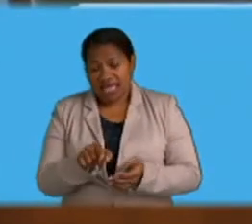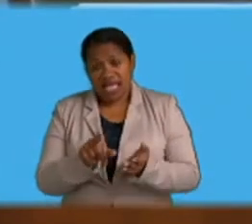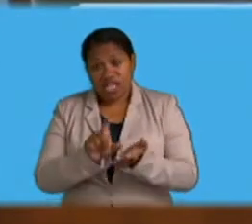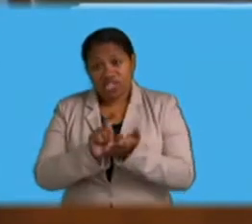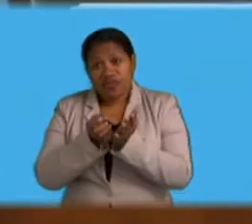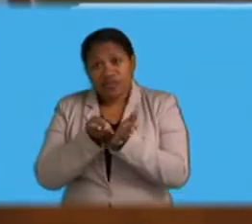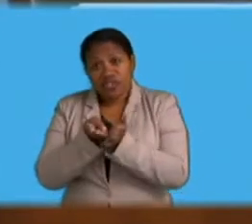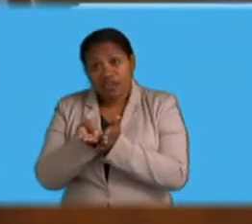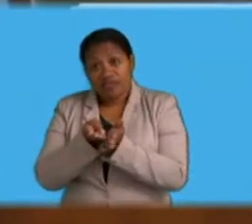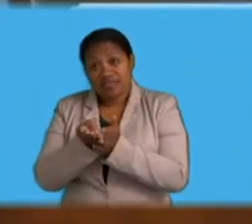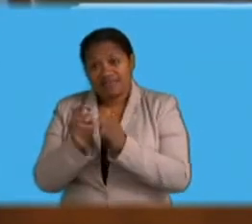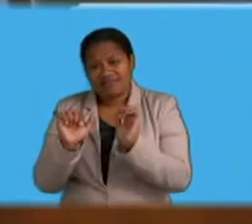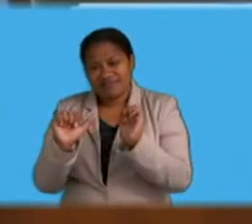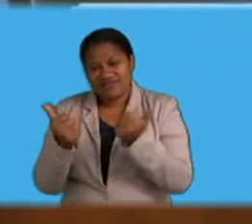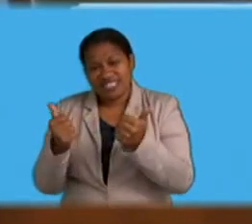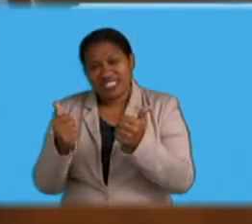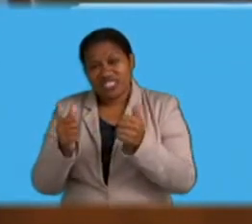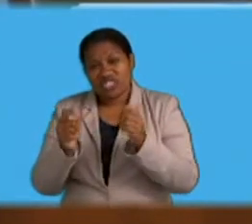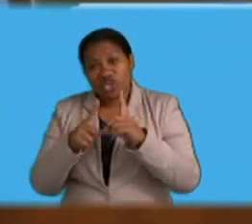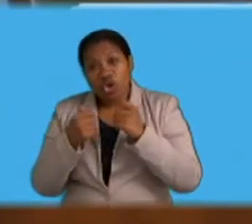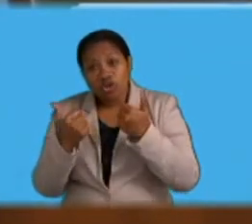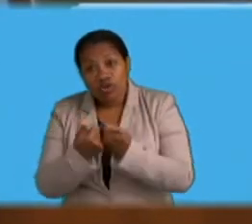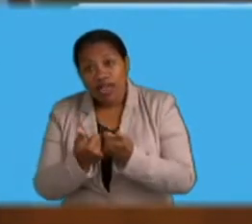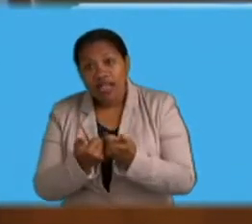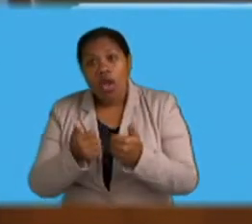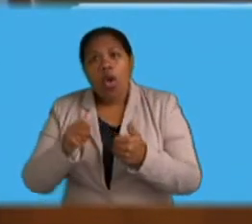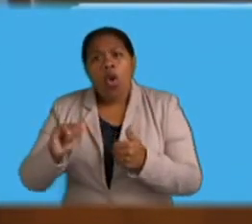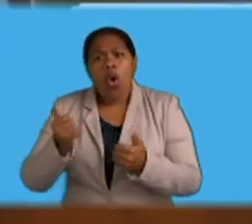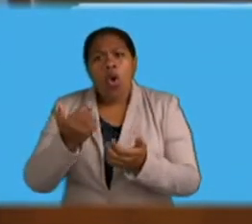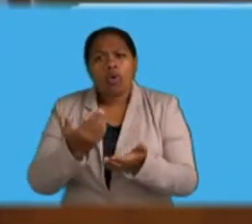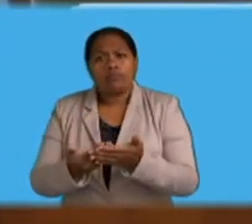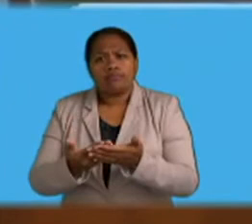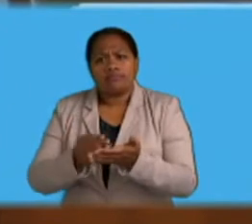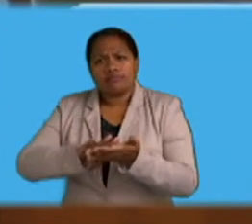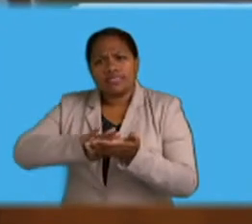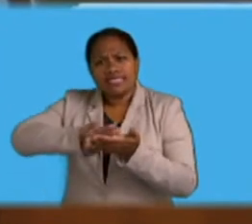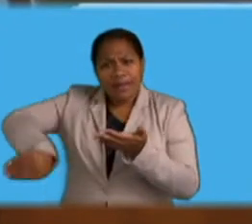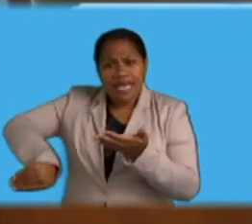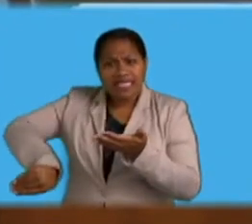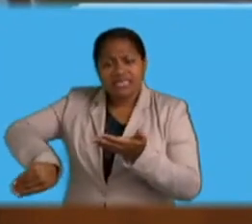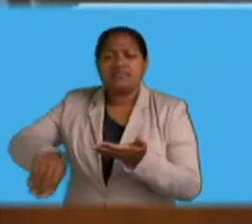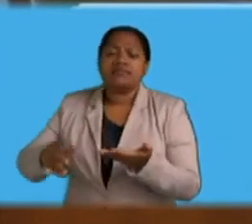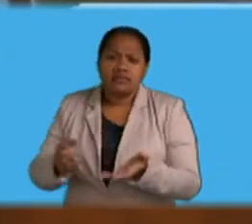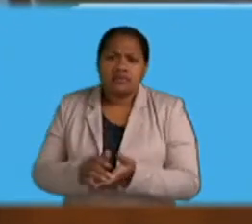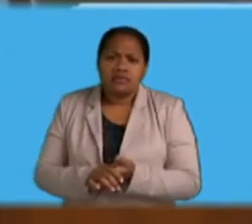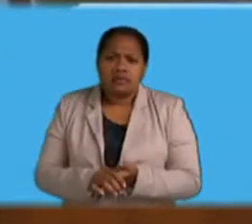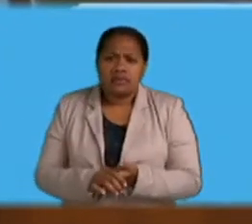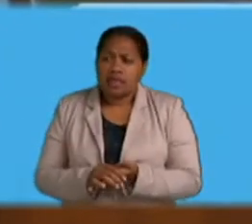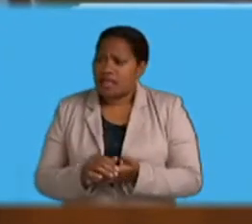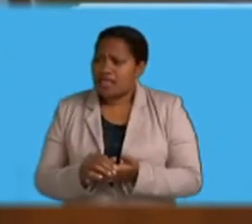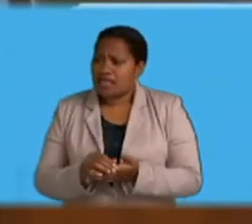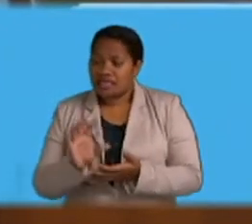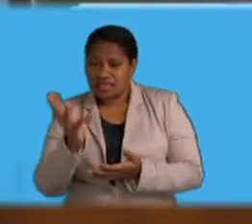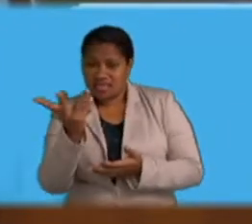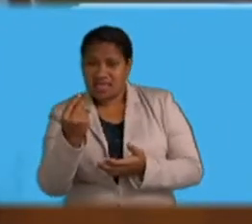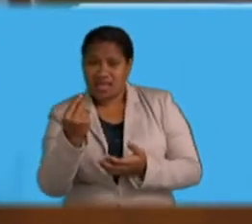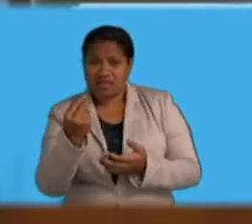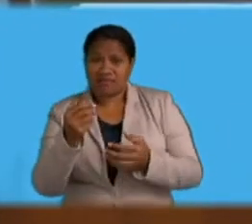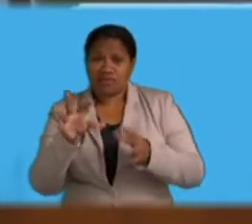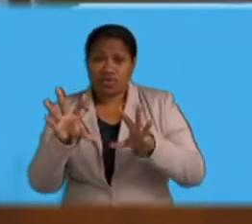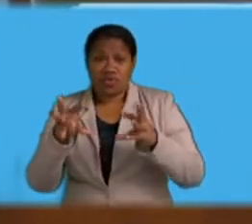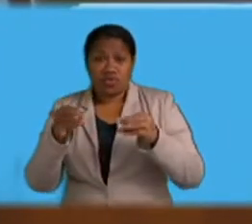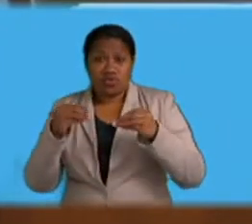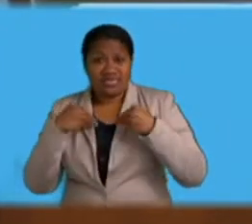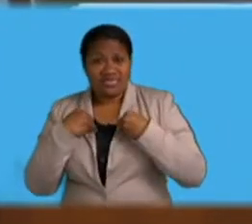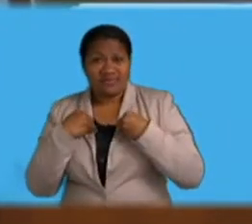or are terminated, do they receive terminal payments or cash compensation? Thank